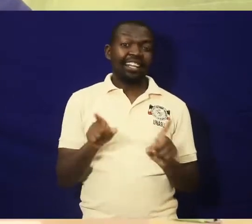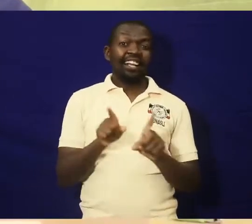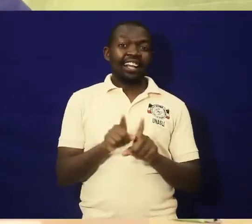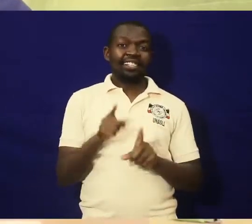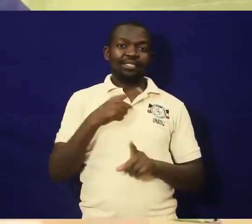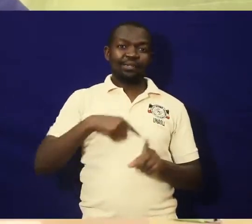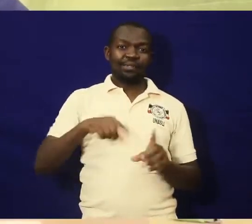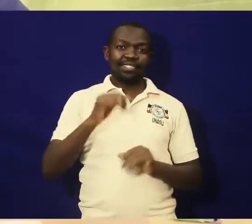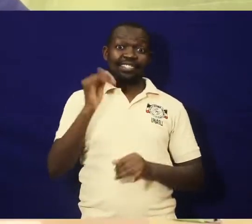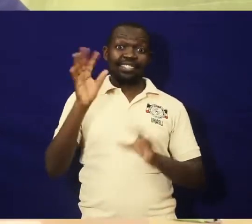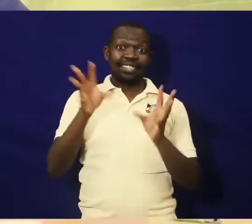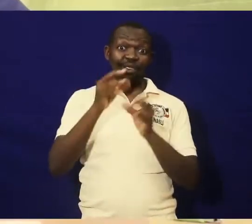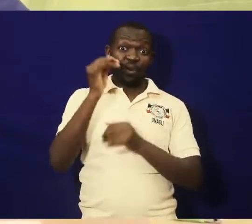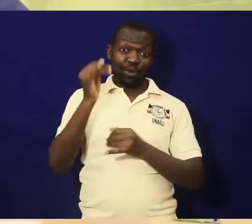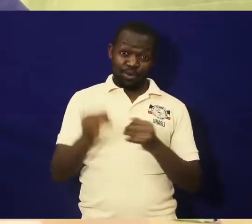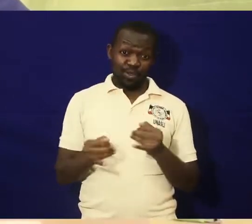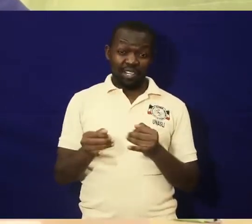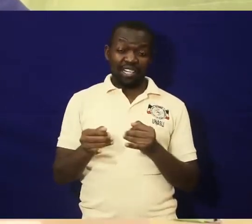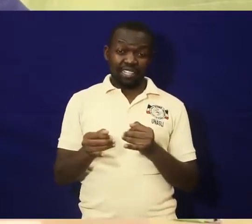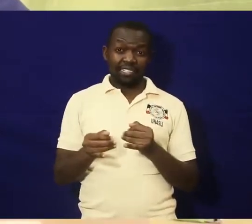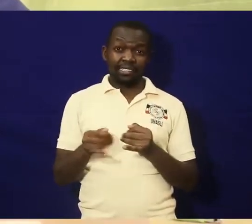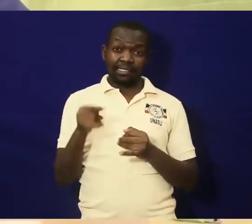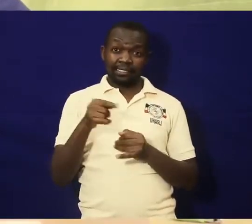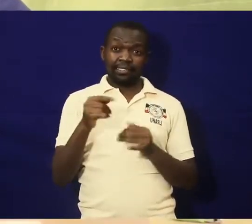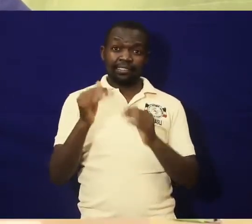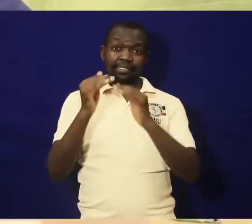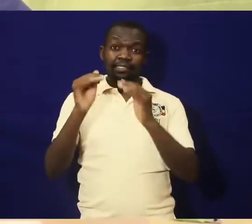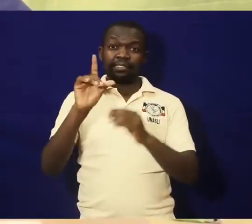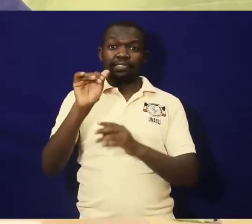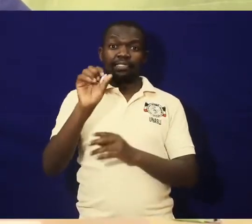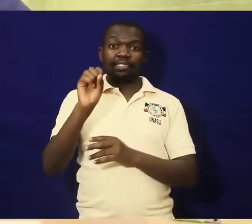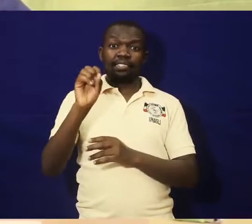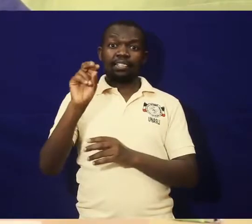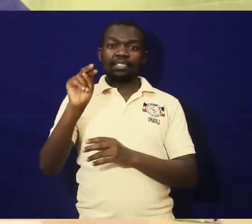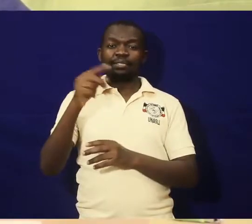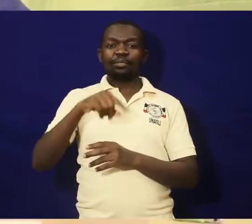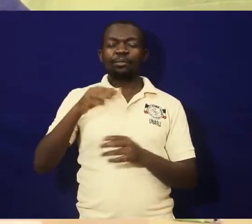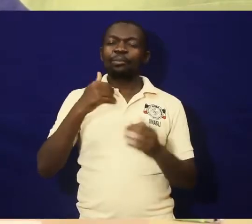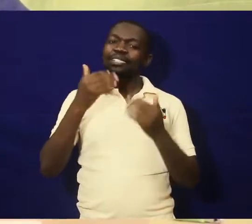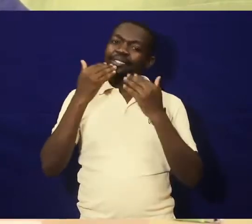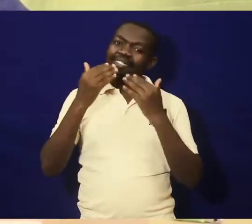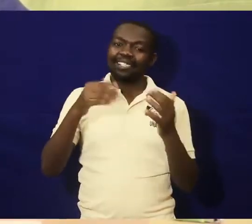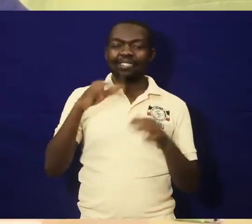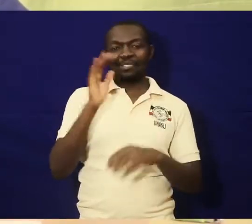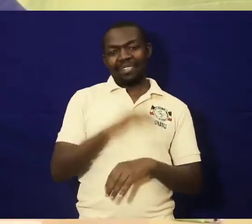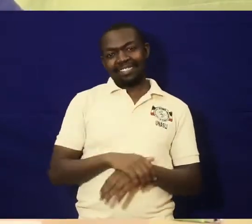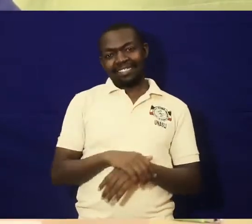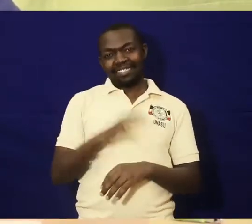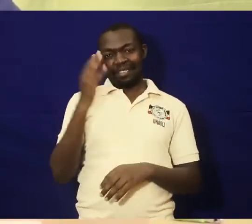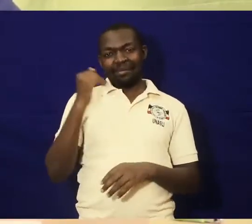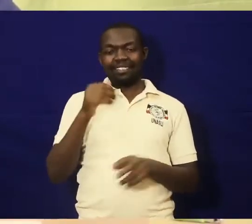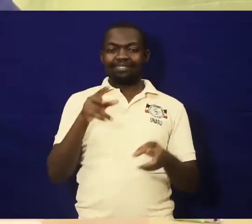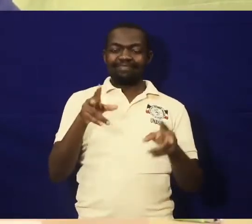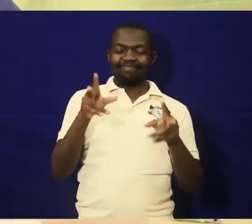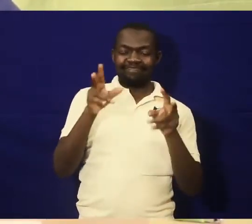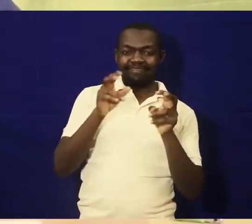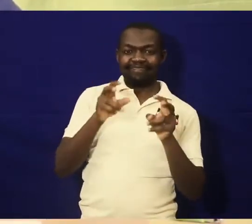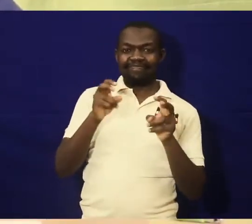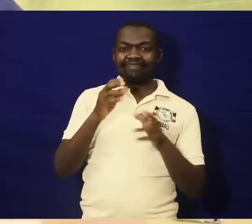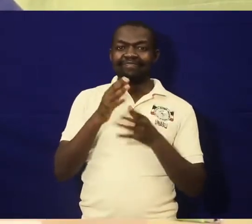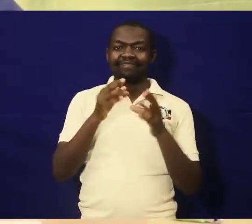we conclude this lesson, we want to thank you so much for being part of today's